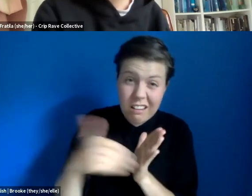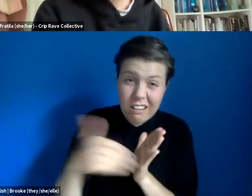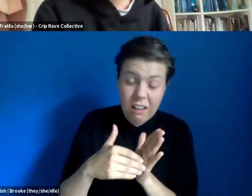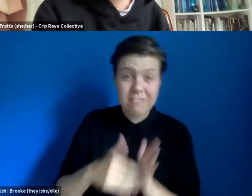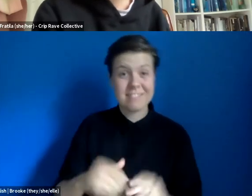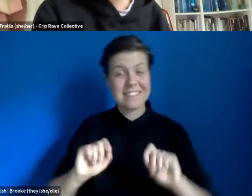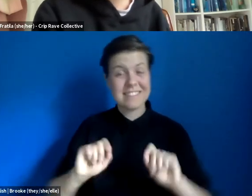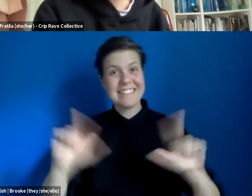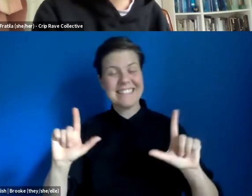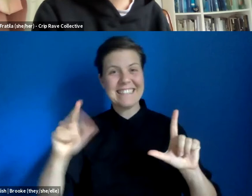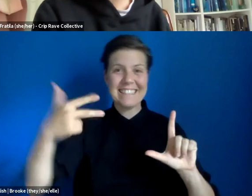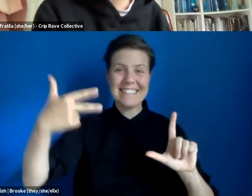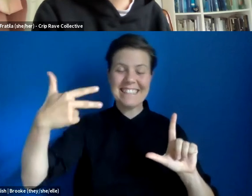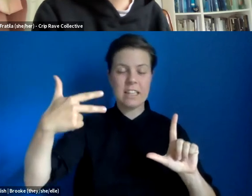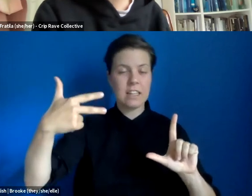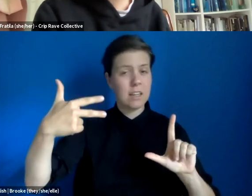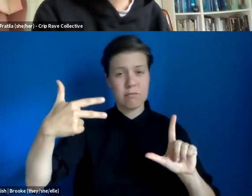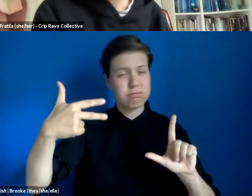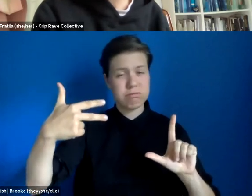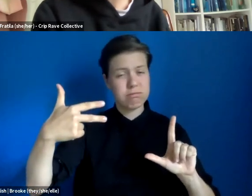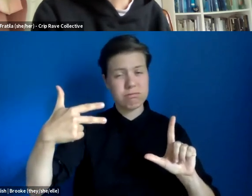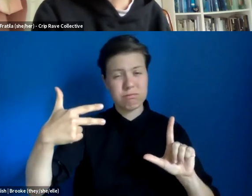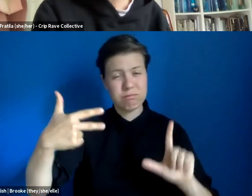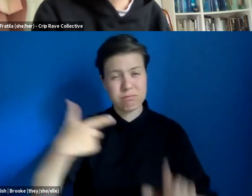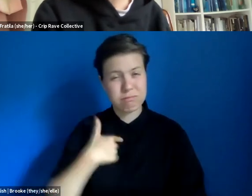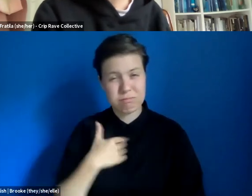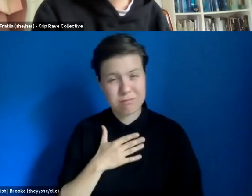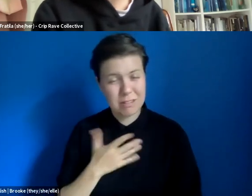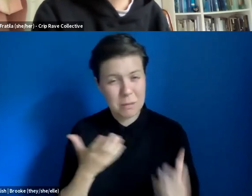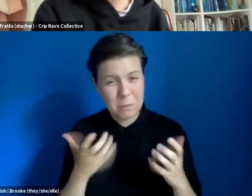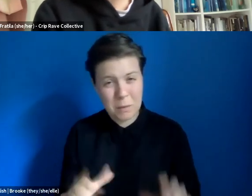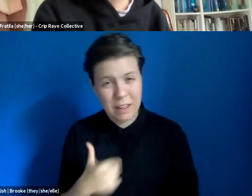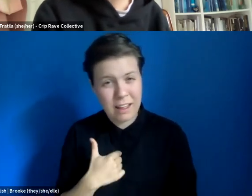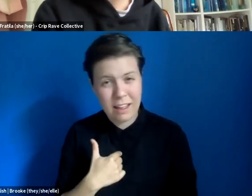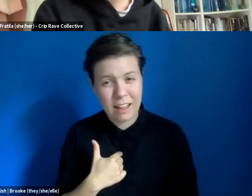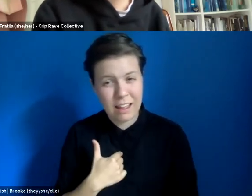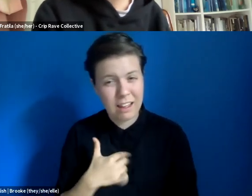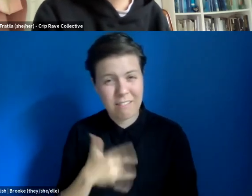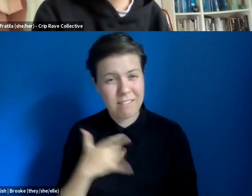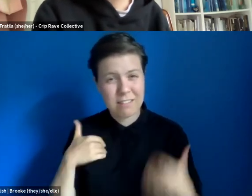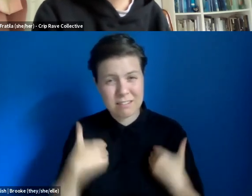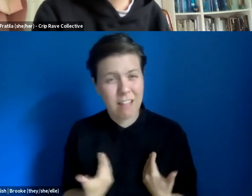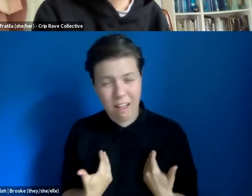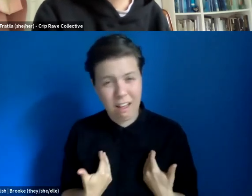Zoom was gonna be quite taxing, and for us